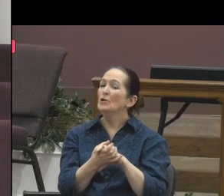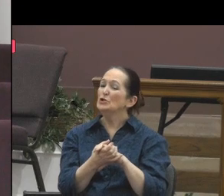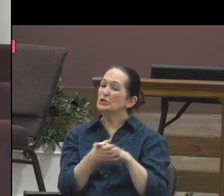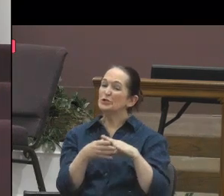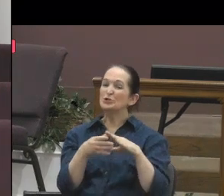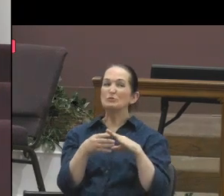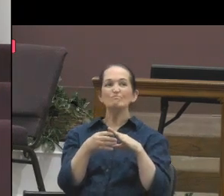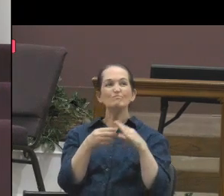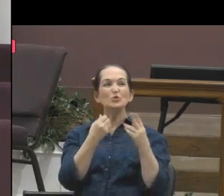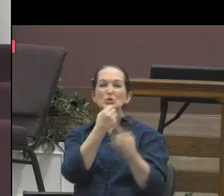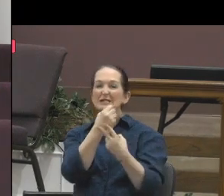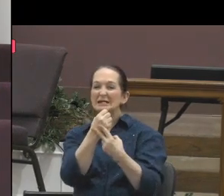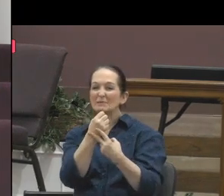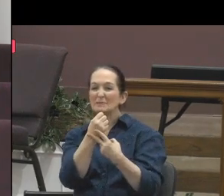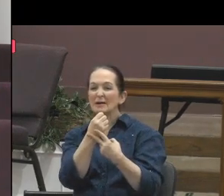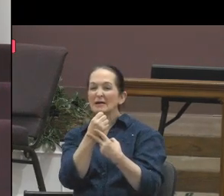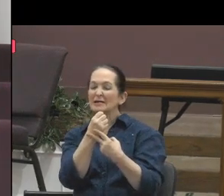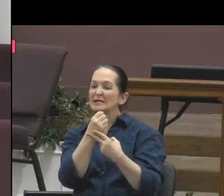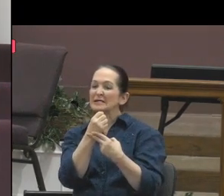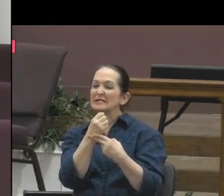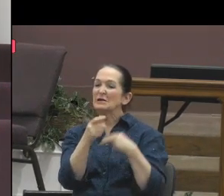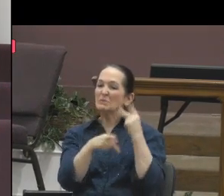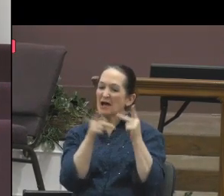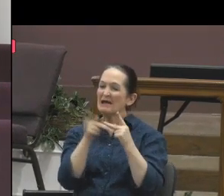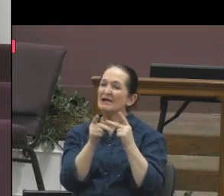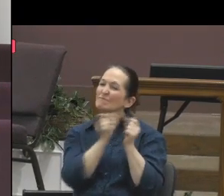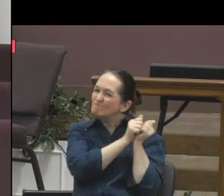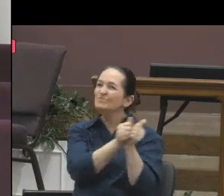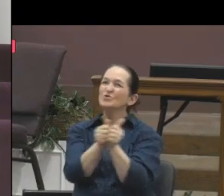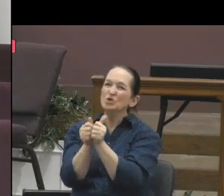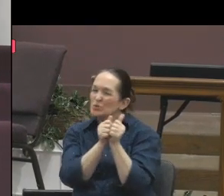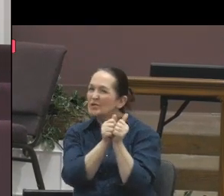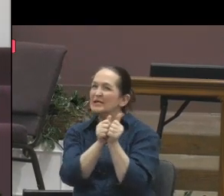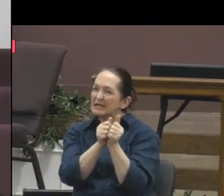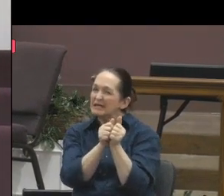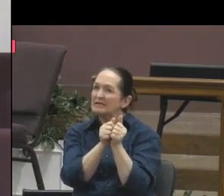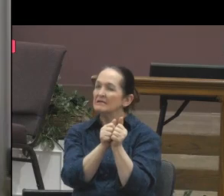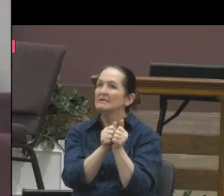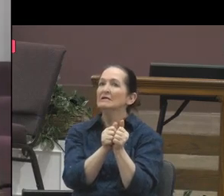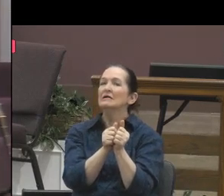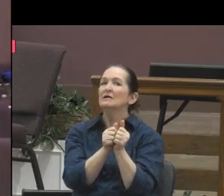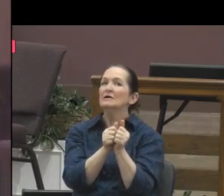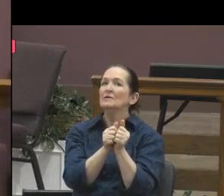of unity. We went through a period of time where,